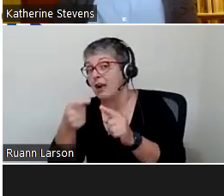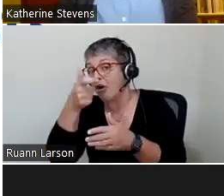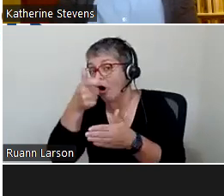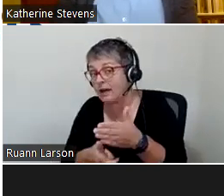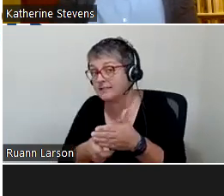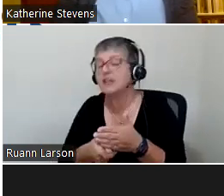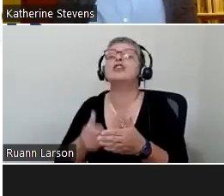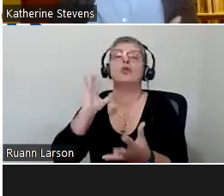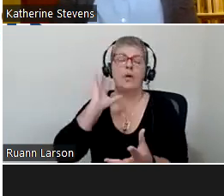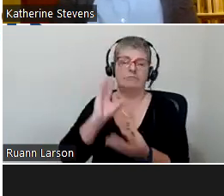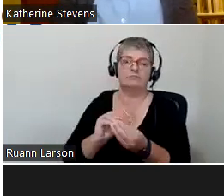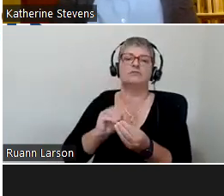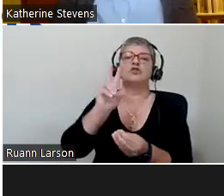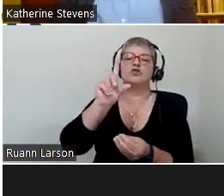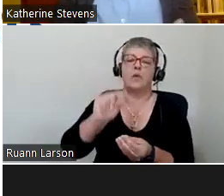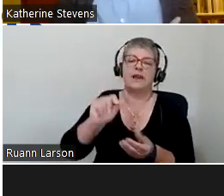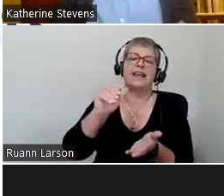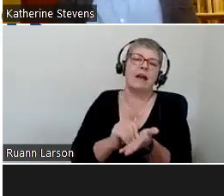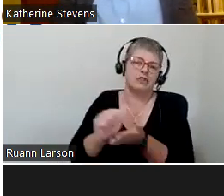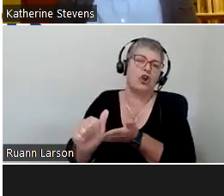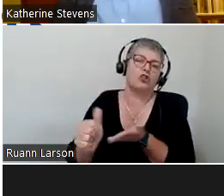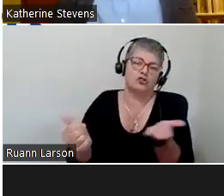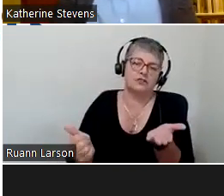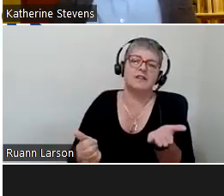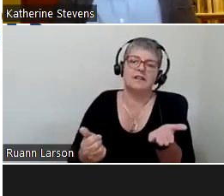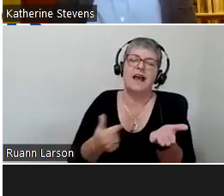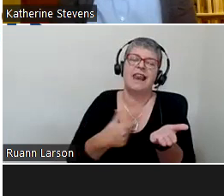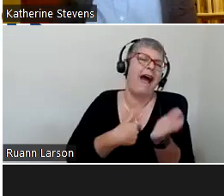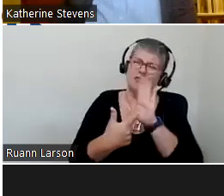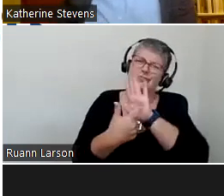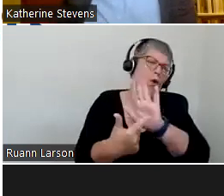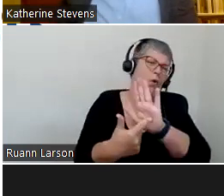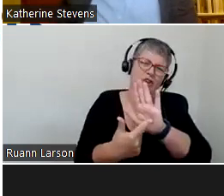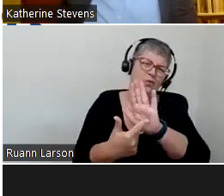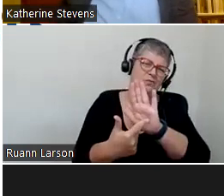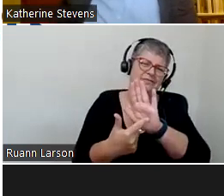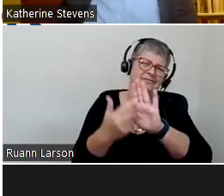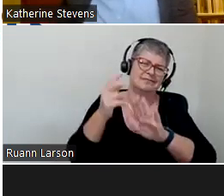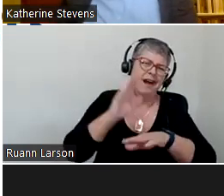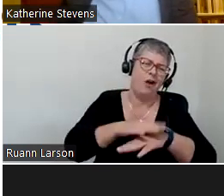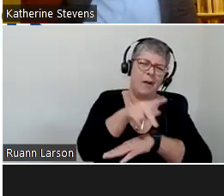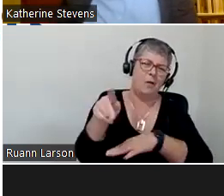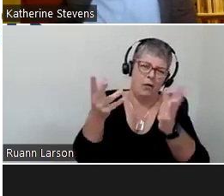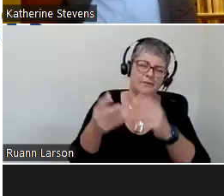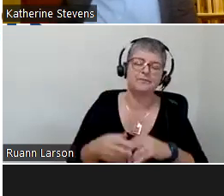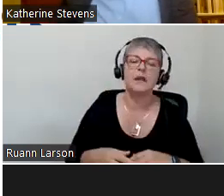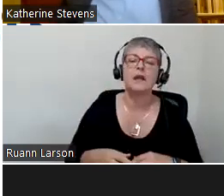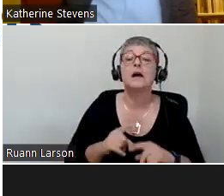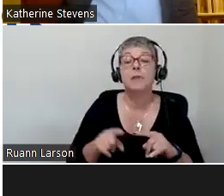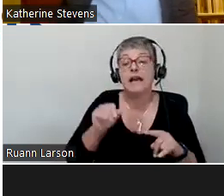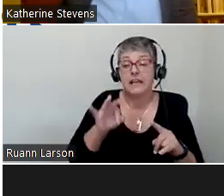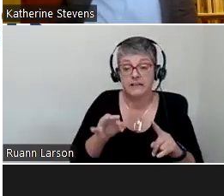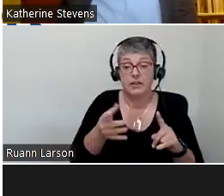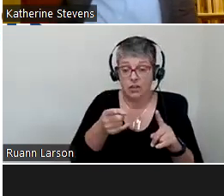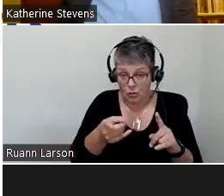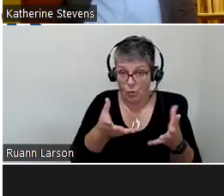we've done that calculation here in the webinar for you, so you're aware of what it is. So if you want to request